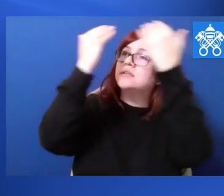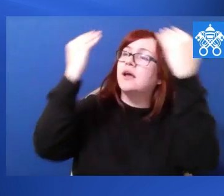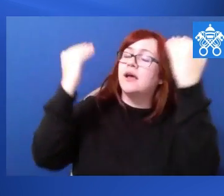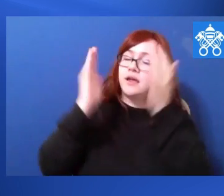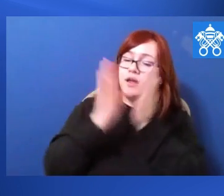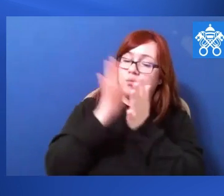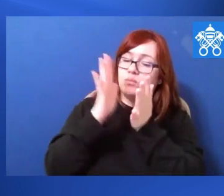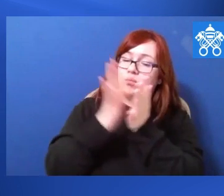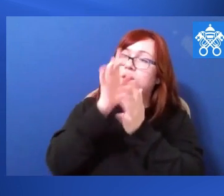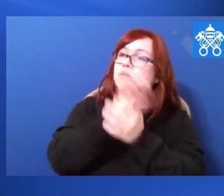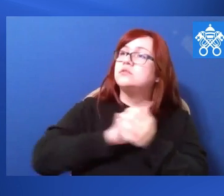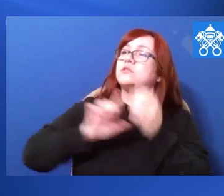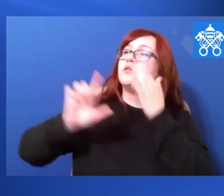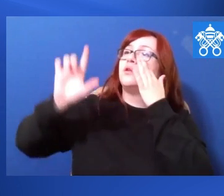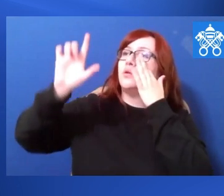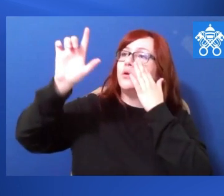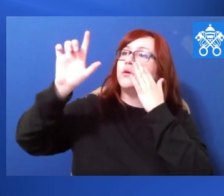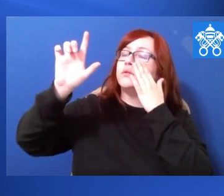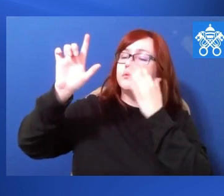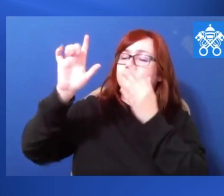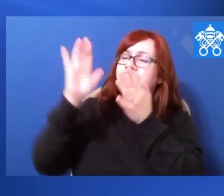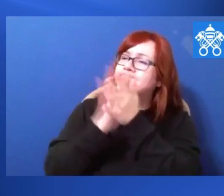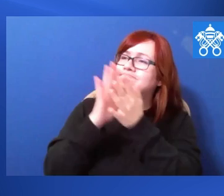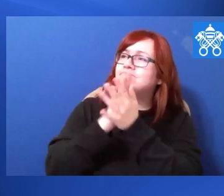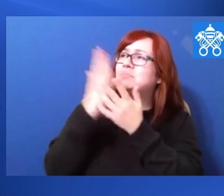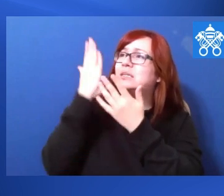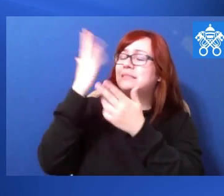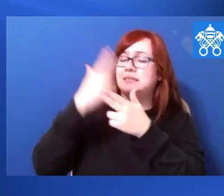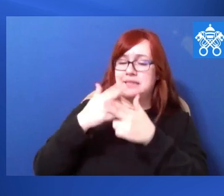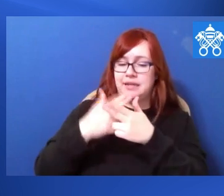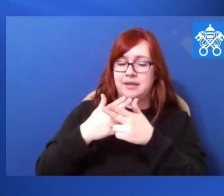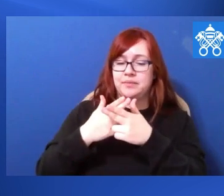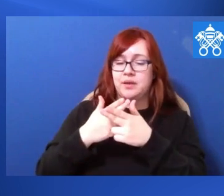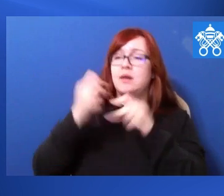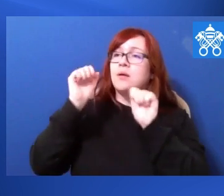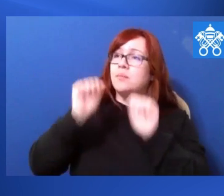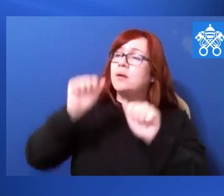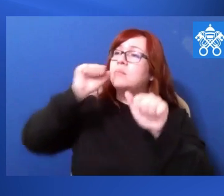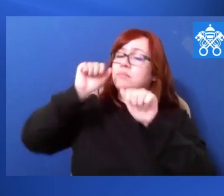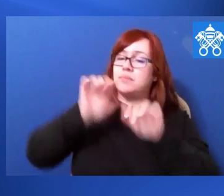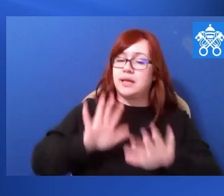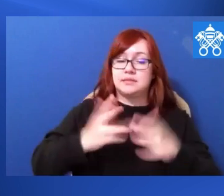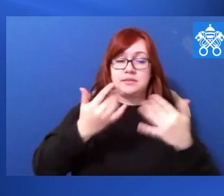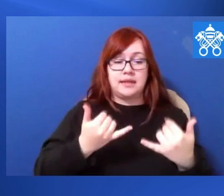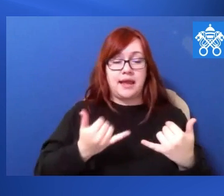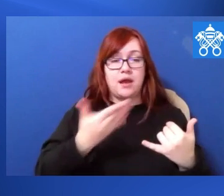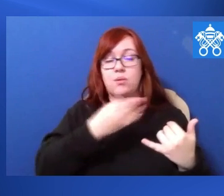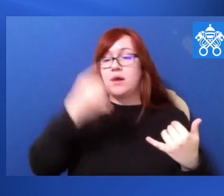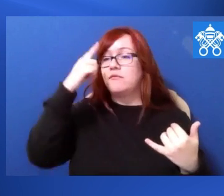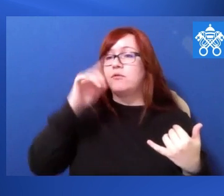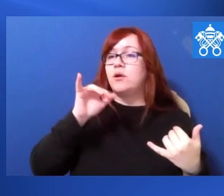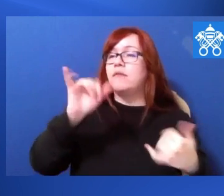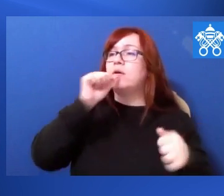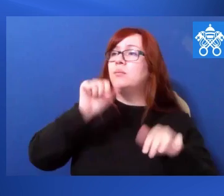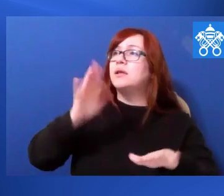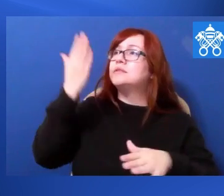O servants of the Lord, praise the name of the Lord. May the name of the Lord be blessed both now and